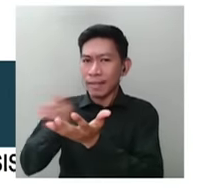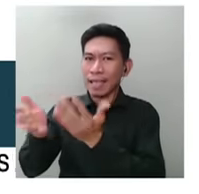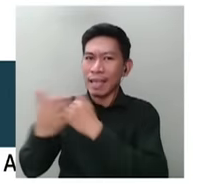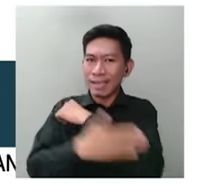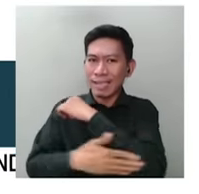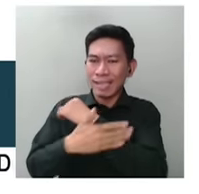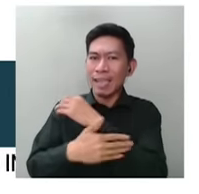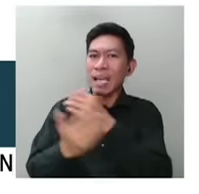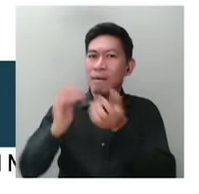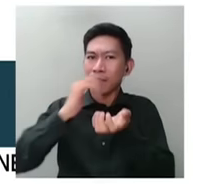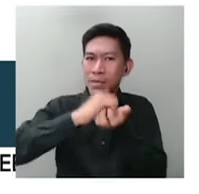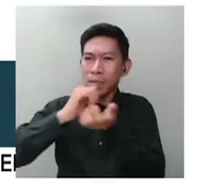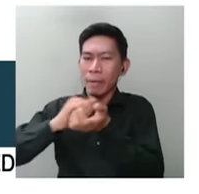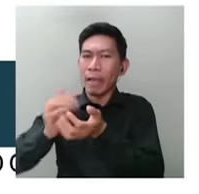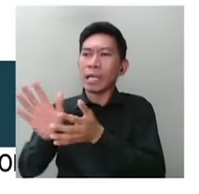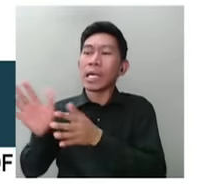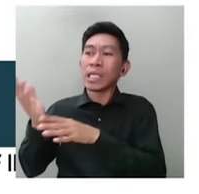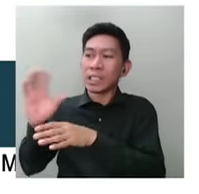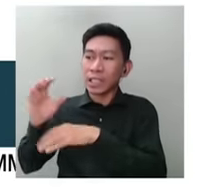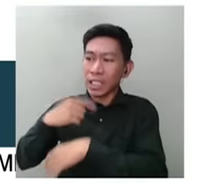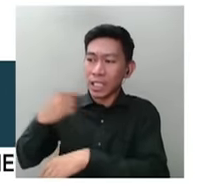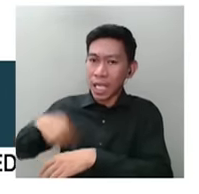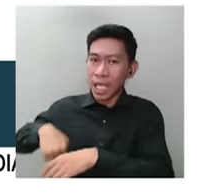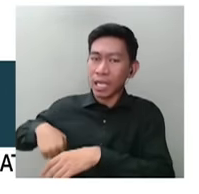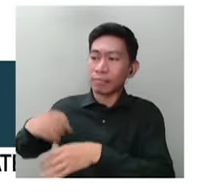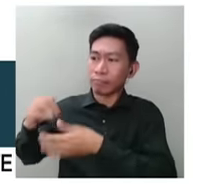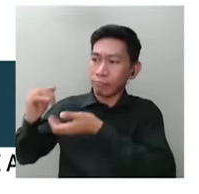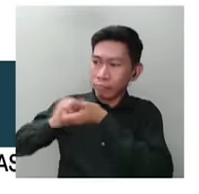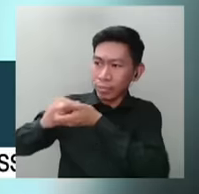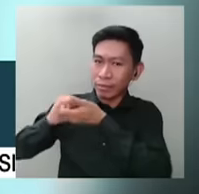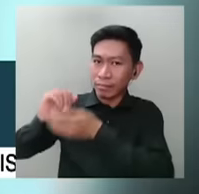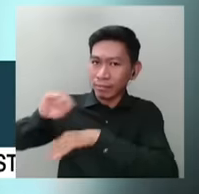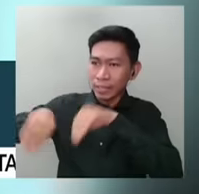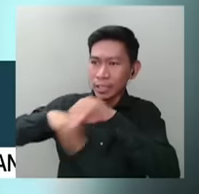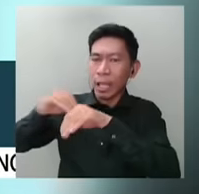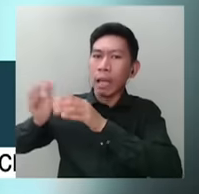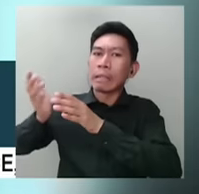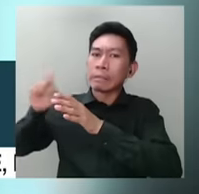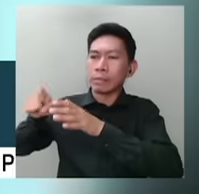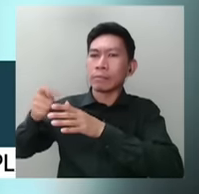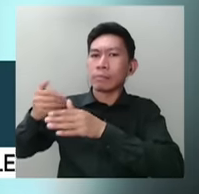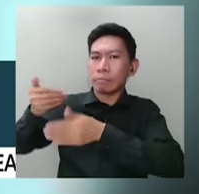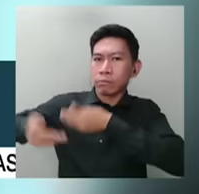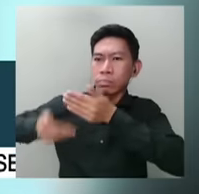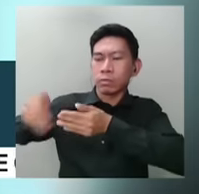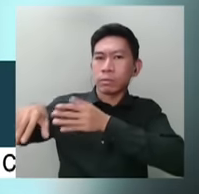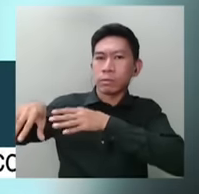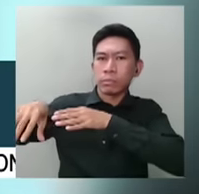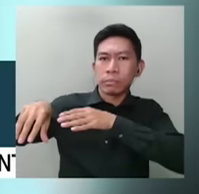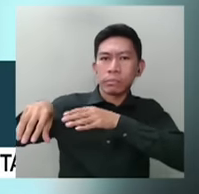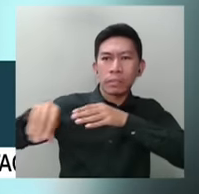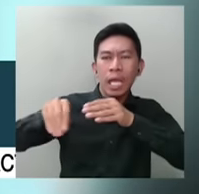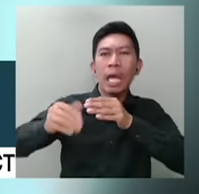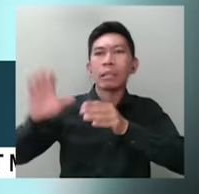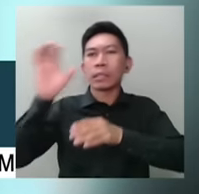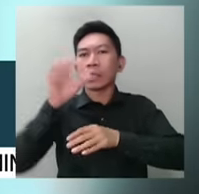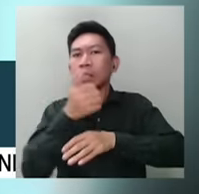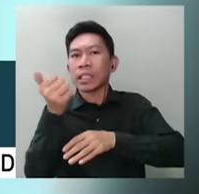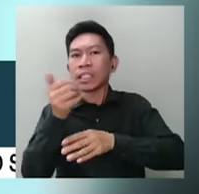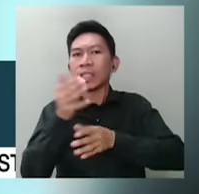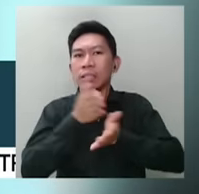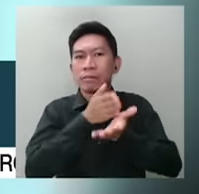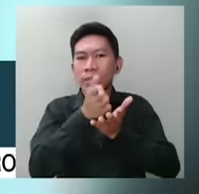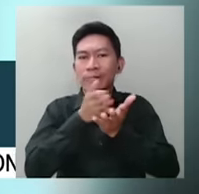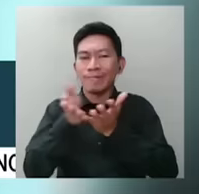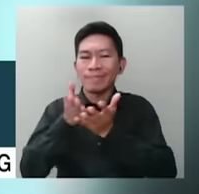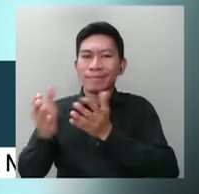from China towards other countries. That's basically being done now by the Western countries, Australia, the United